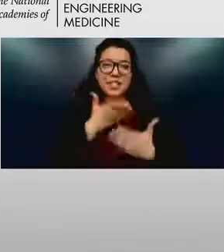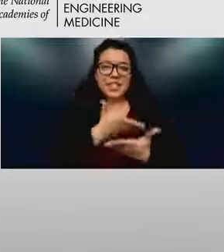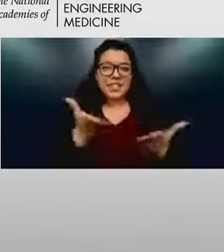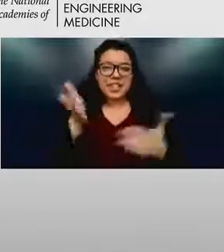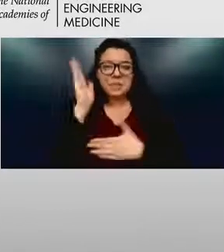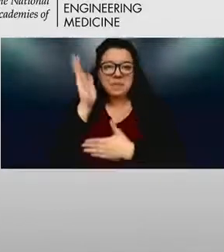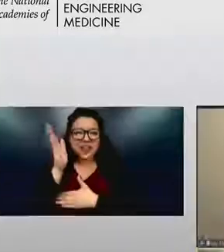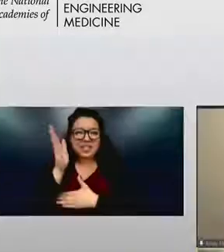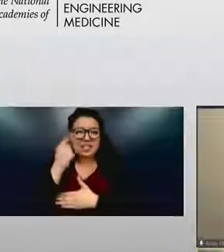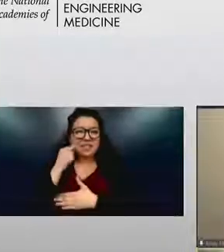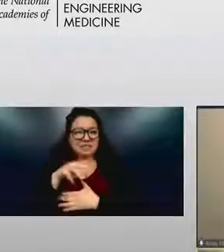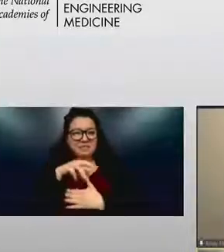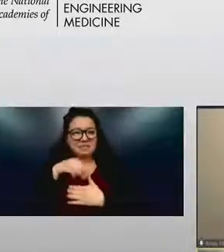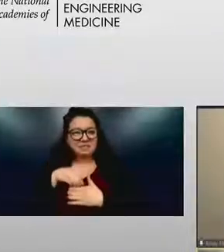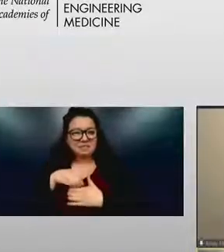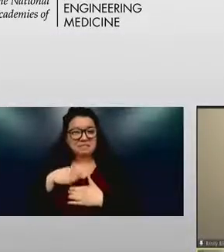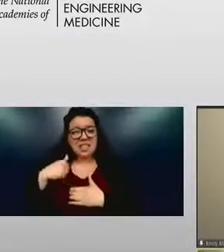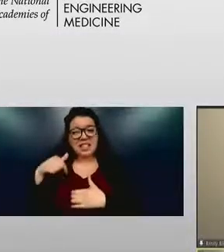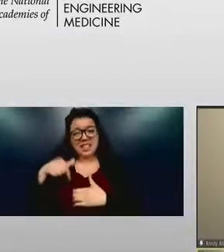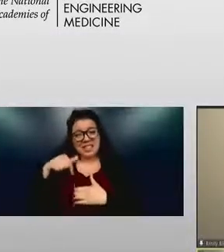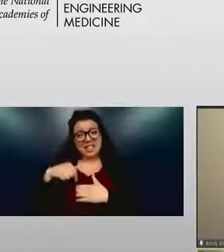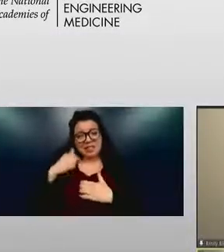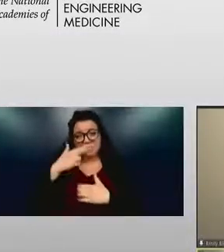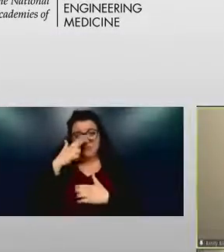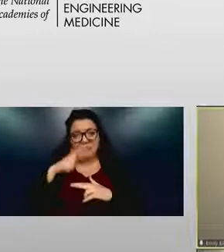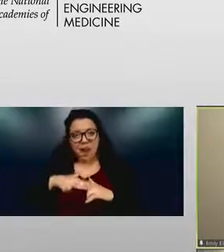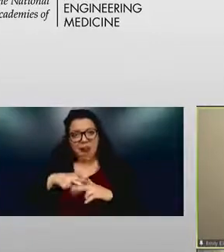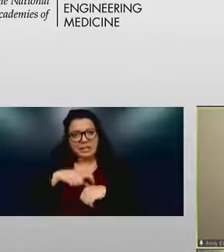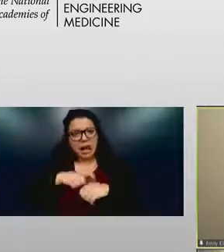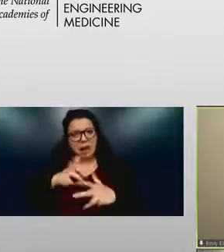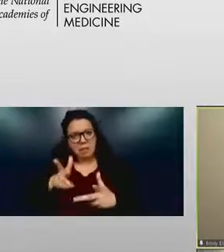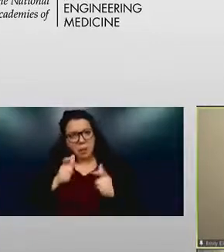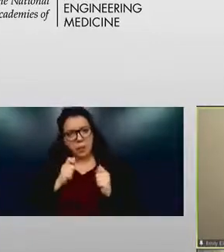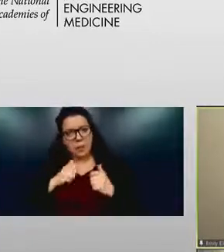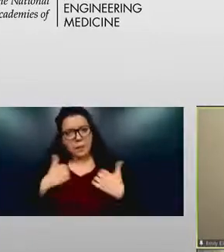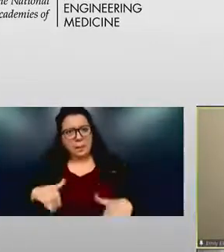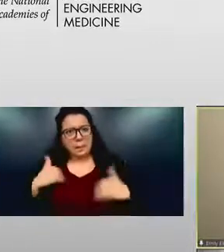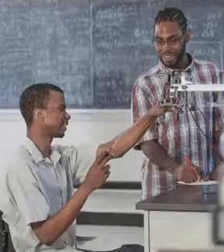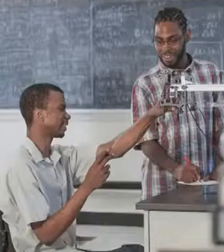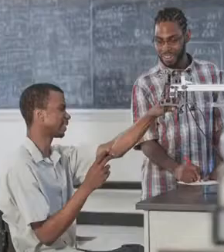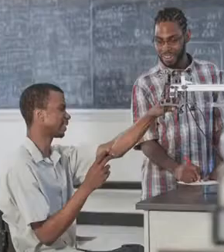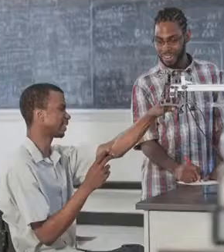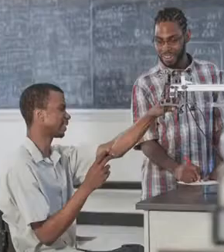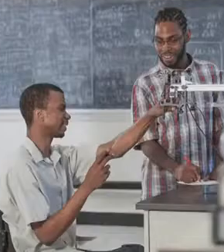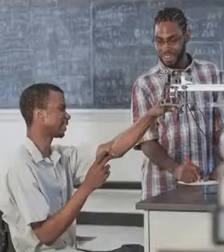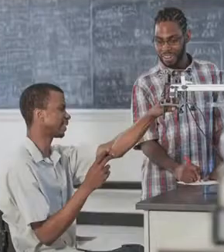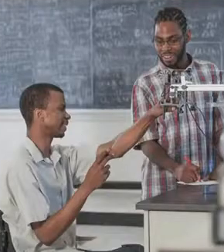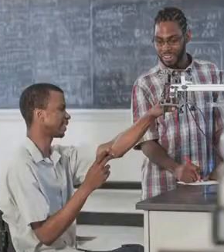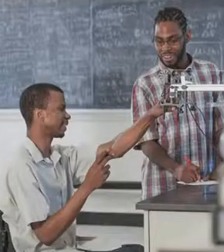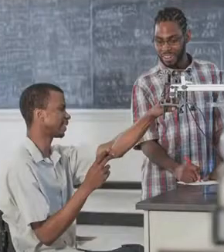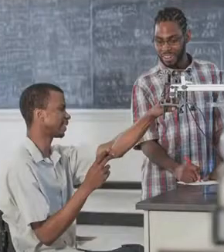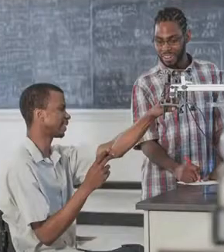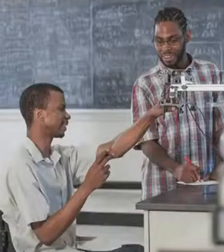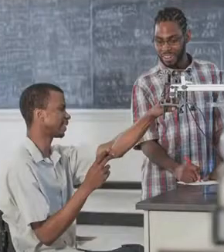being part of this. This has been great fun. It went so fast. Yeah, thank you, everyone. Thank you.